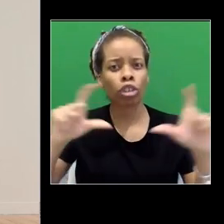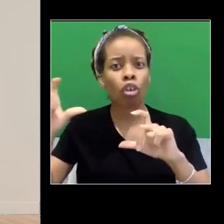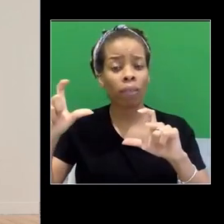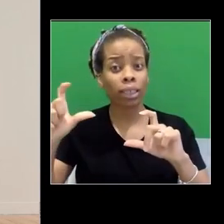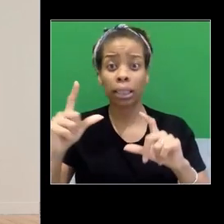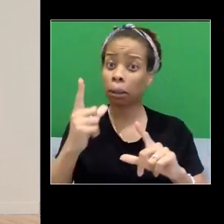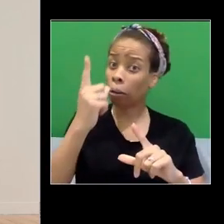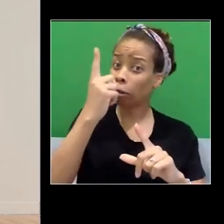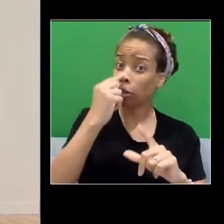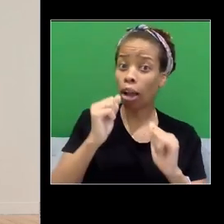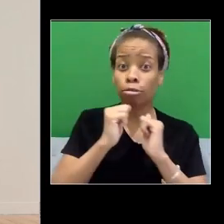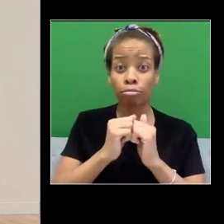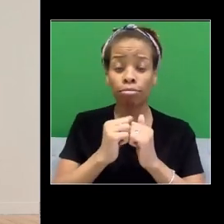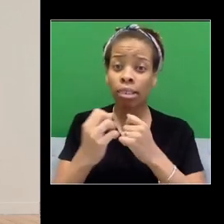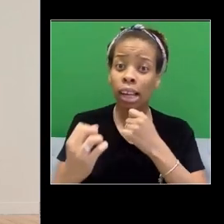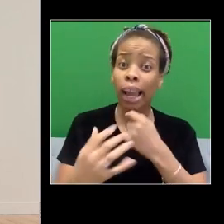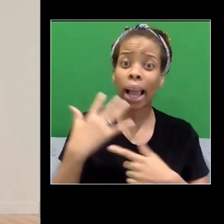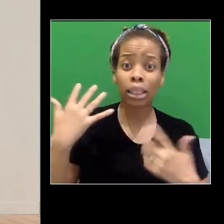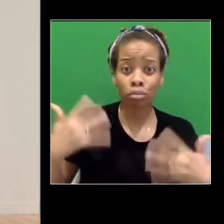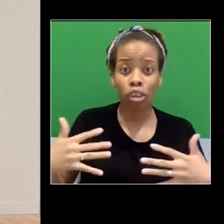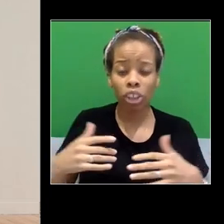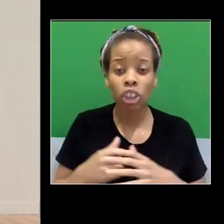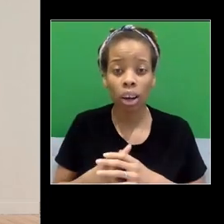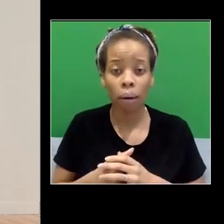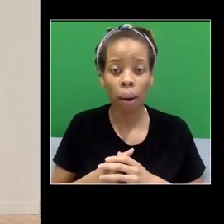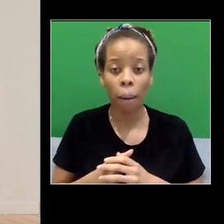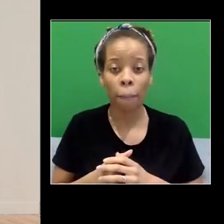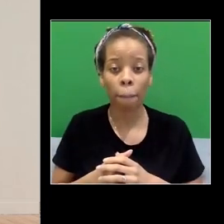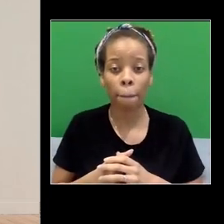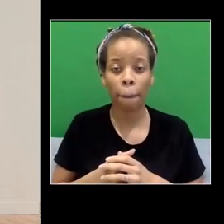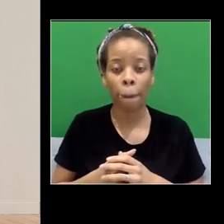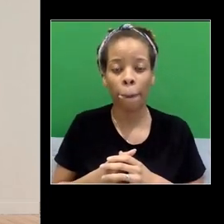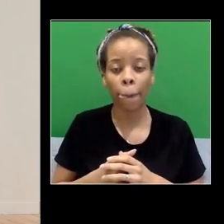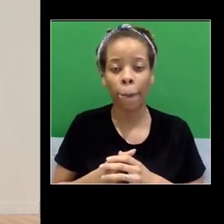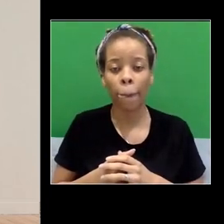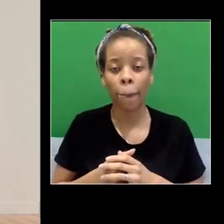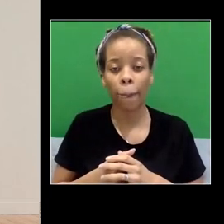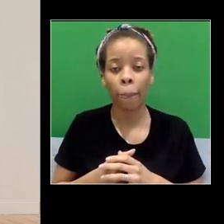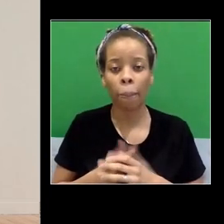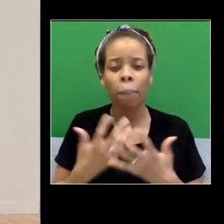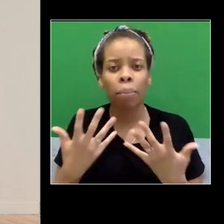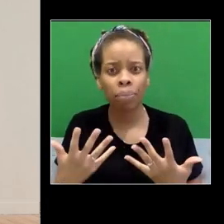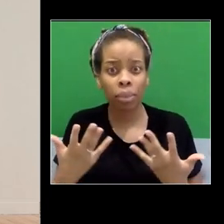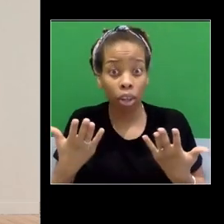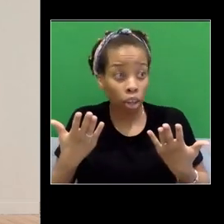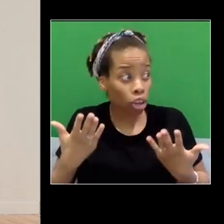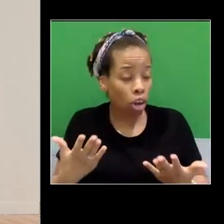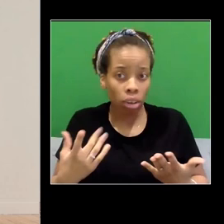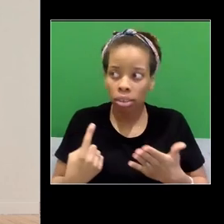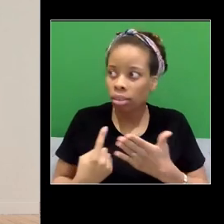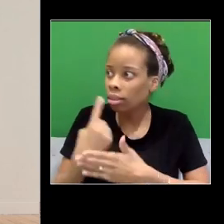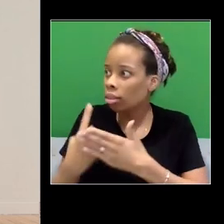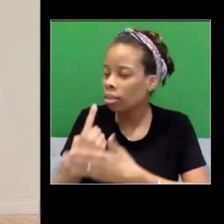a place of inspiration, right? The sort of, it seemed a way to think about where present inspiration would be